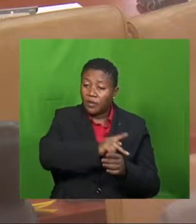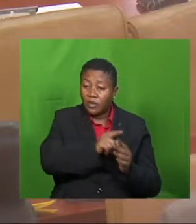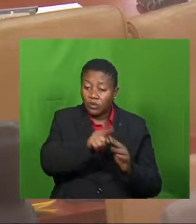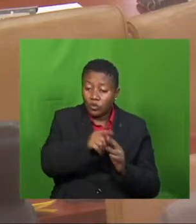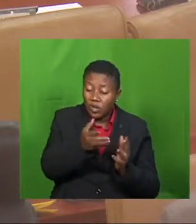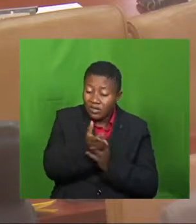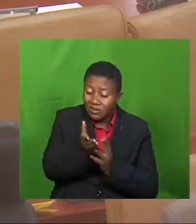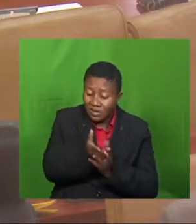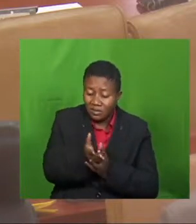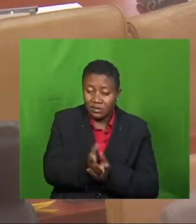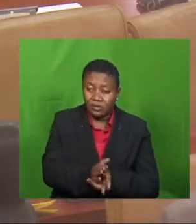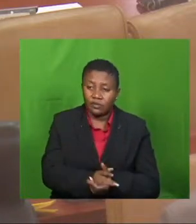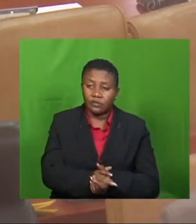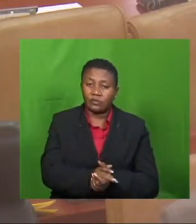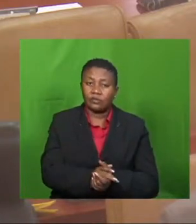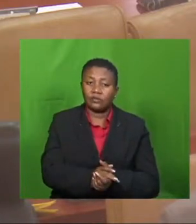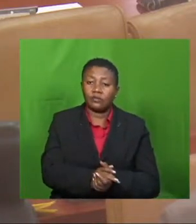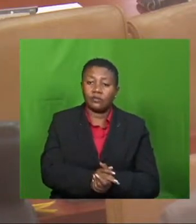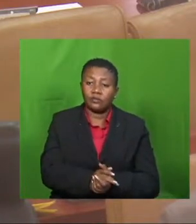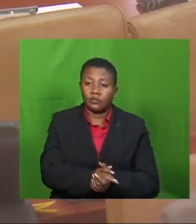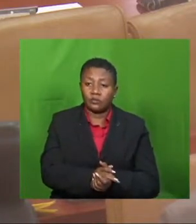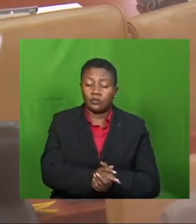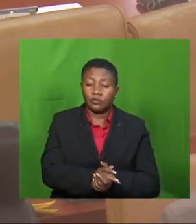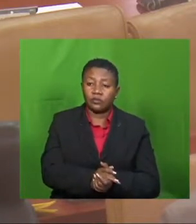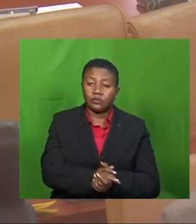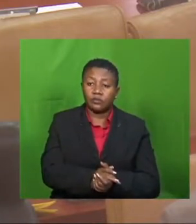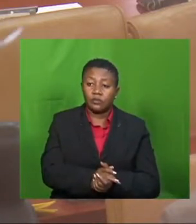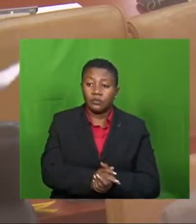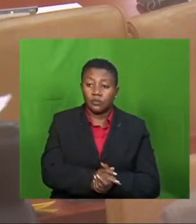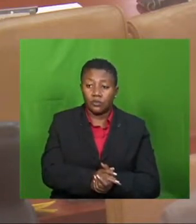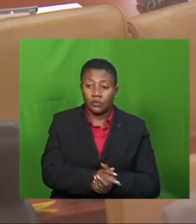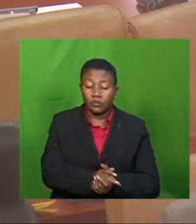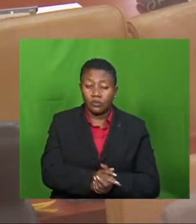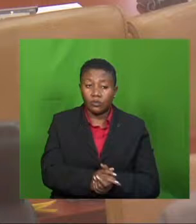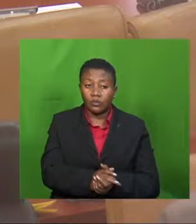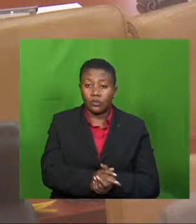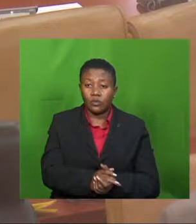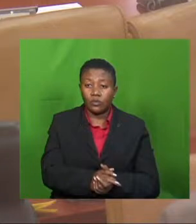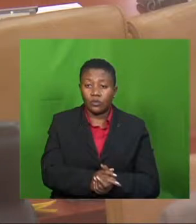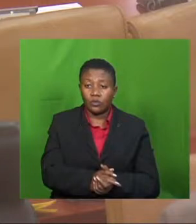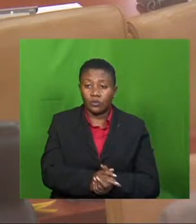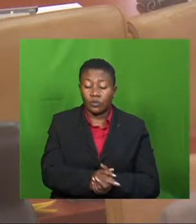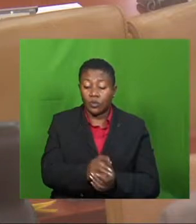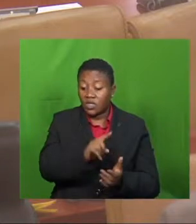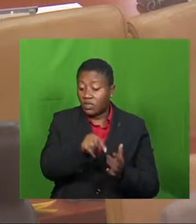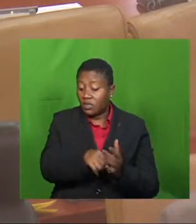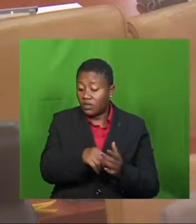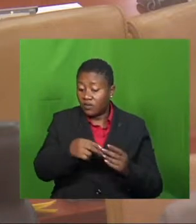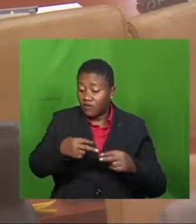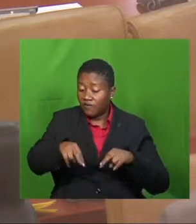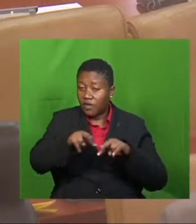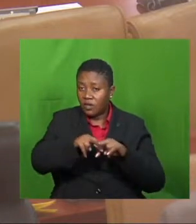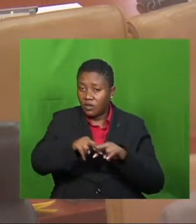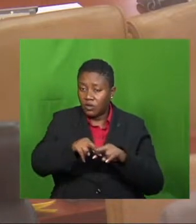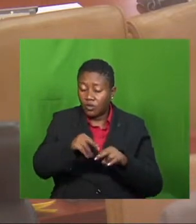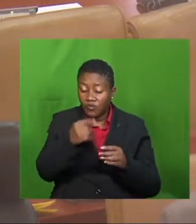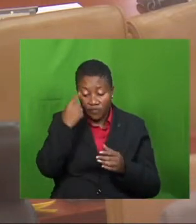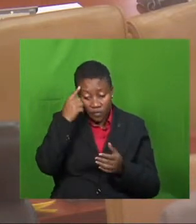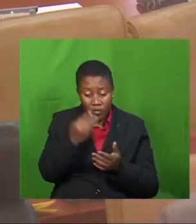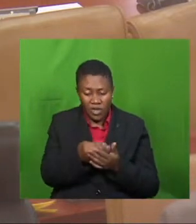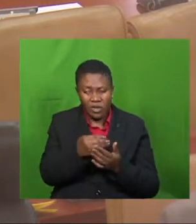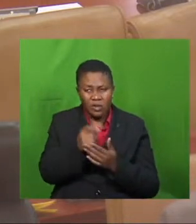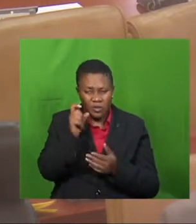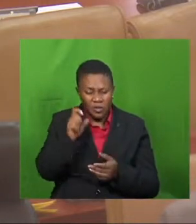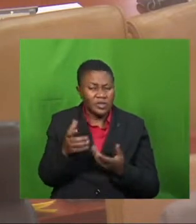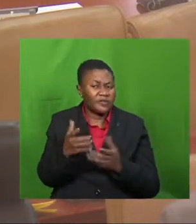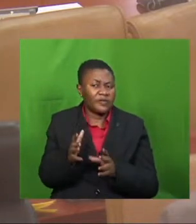Mr. Speaker, clearly it's something that all of us has come into conclusion that this value for money audit should be done. But I think it